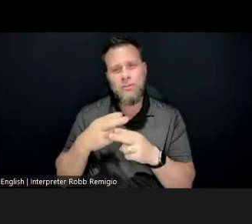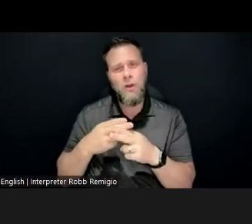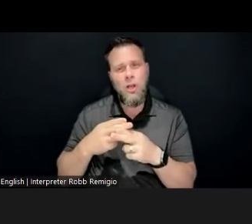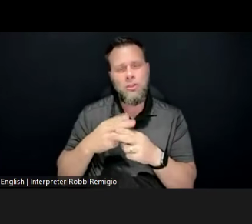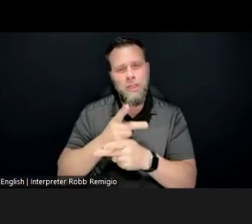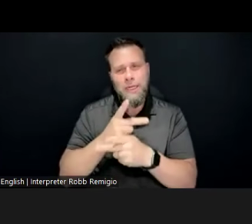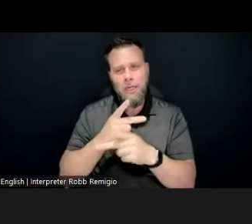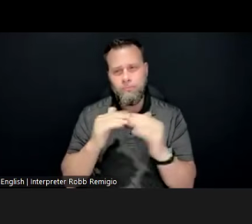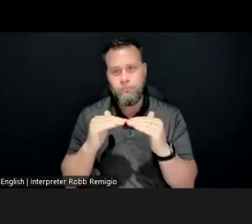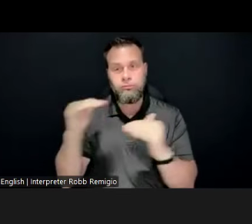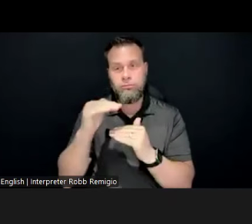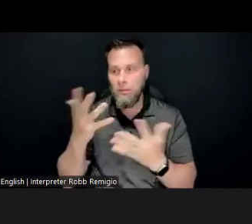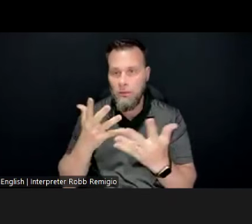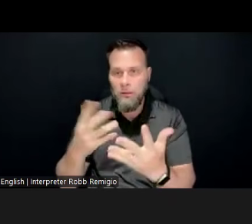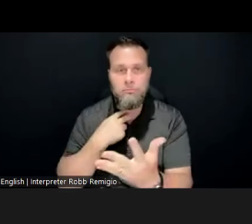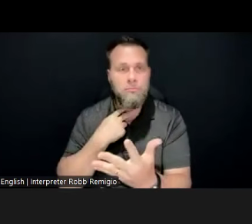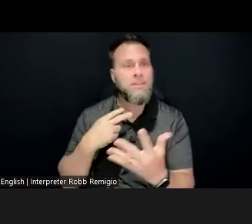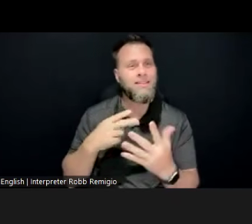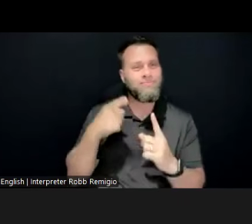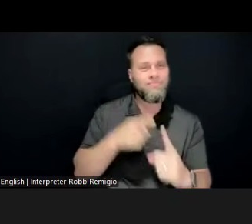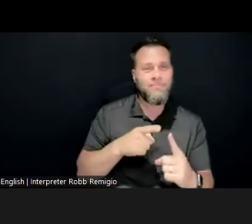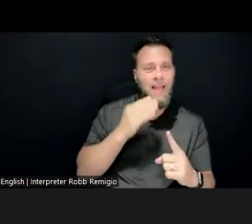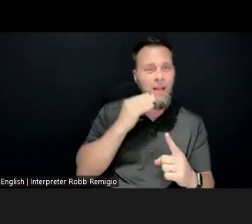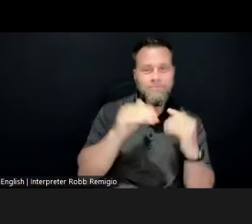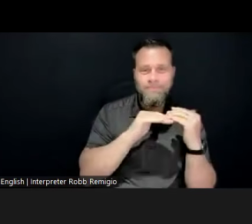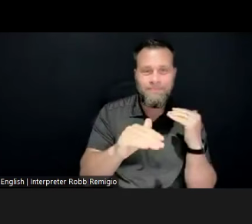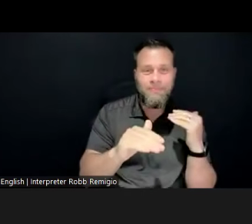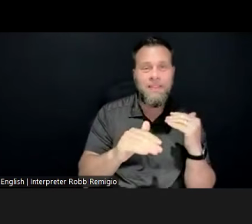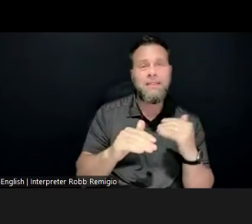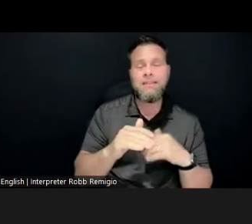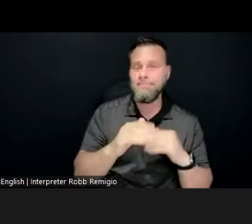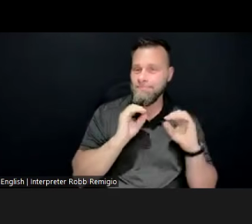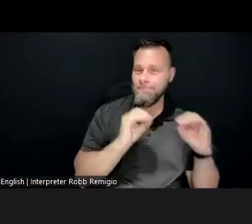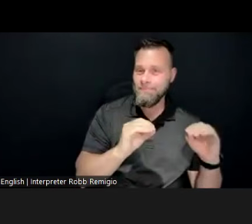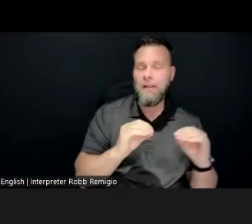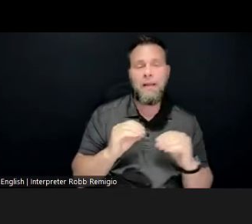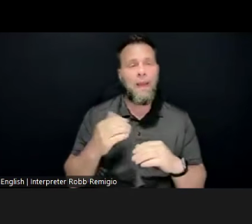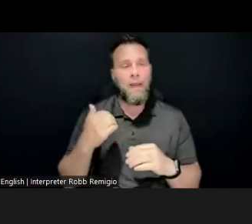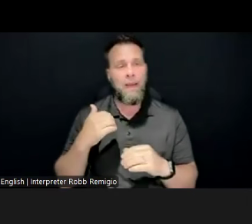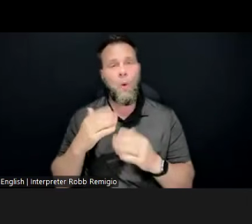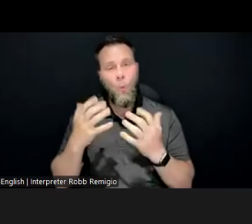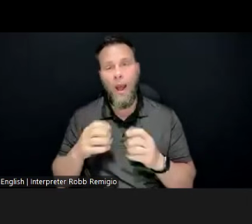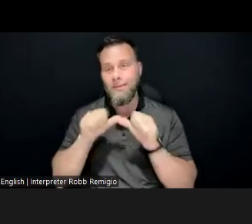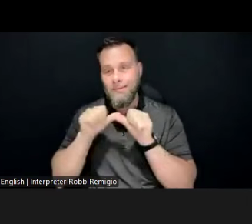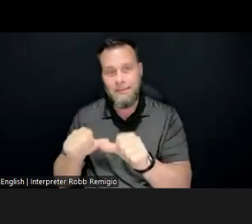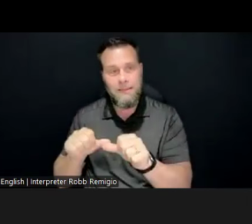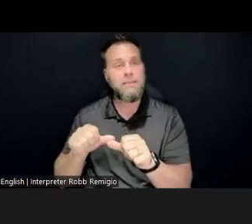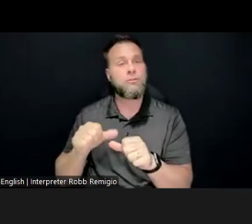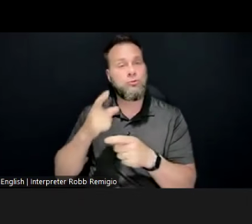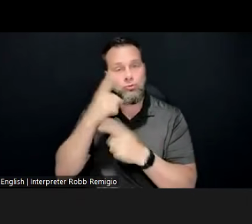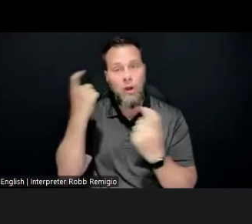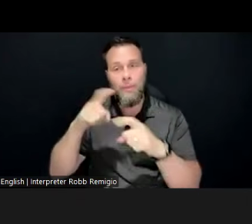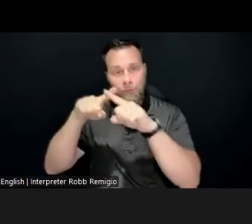were closely associated with housing instability and sought consistent, reliable, and trauma-informed support from social services